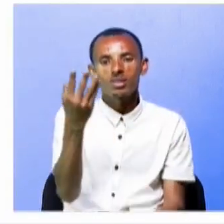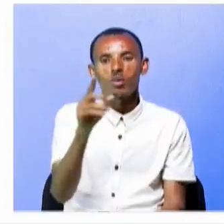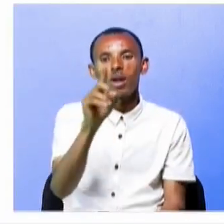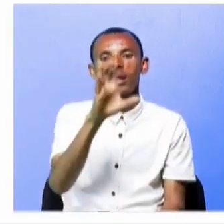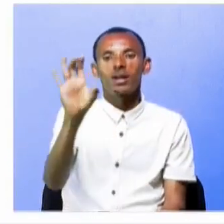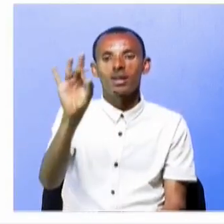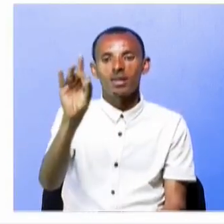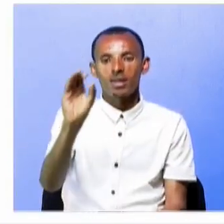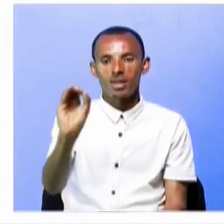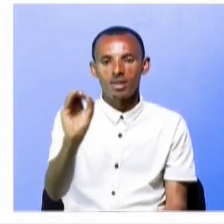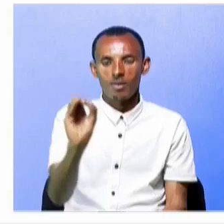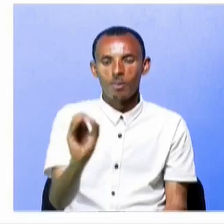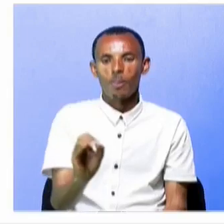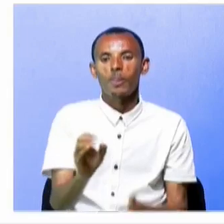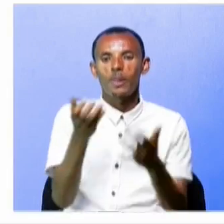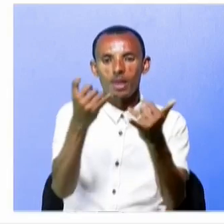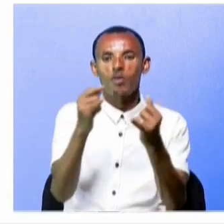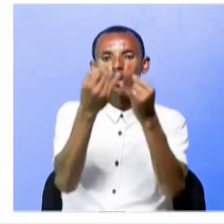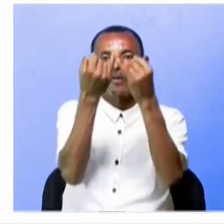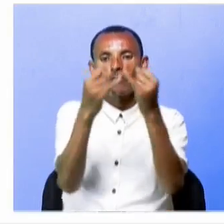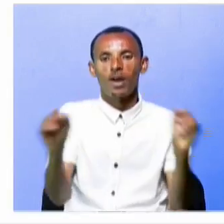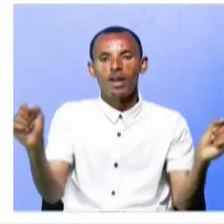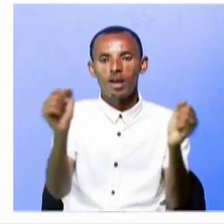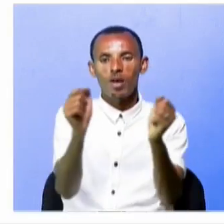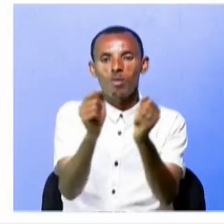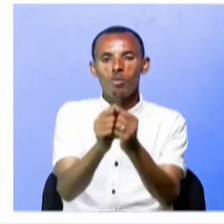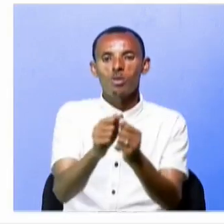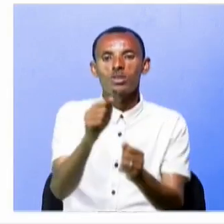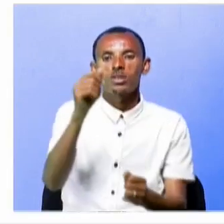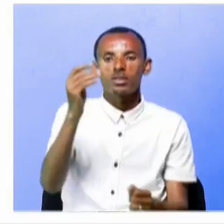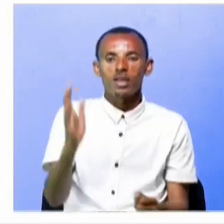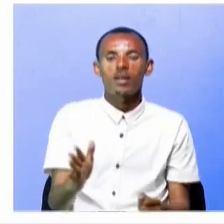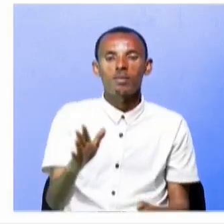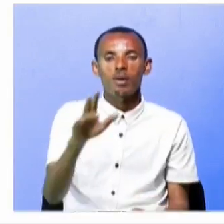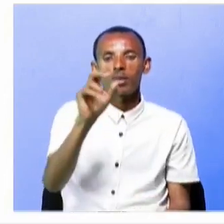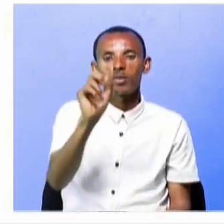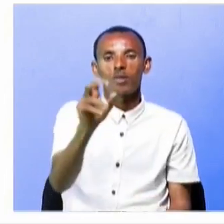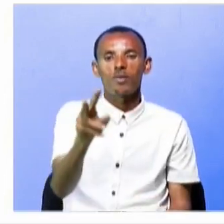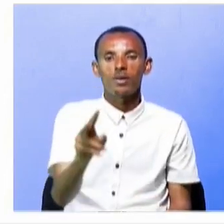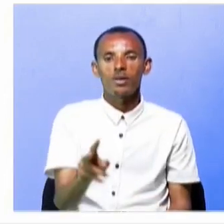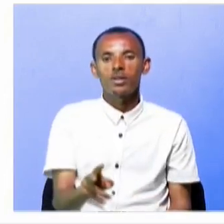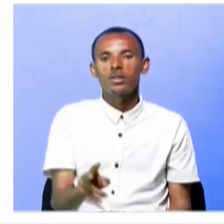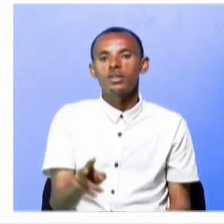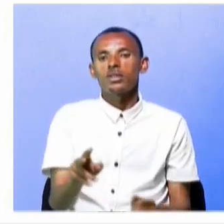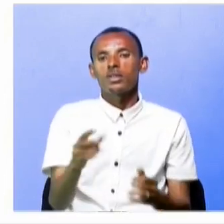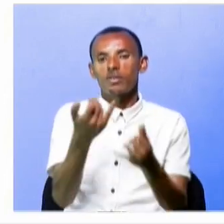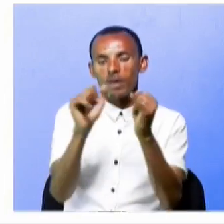degree. Now, dividing both sides by 12,